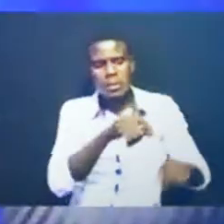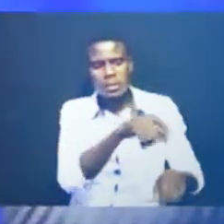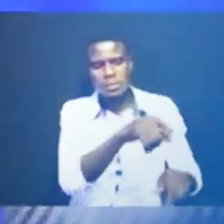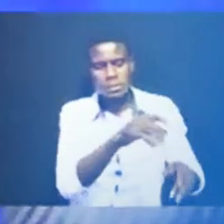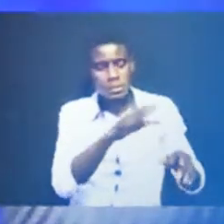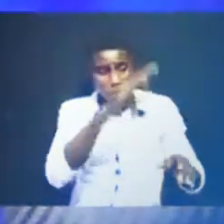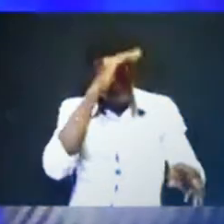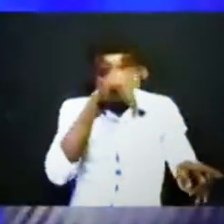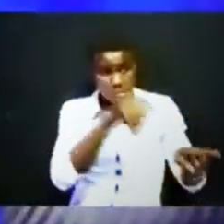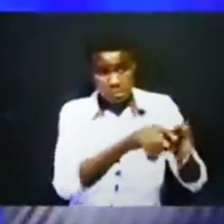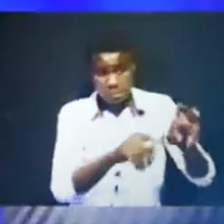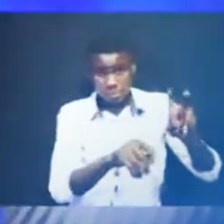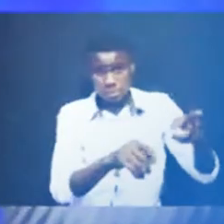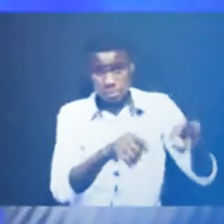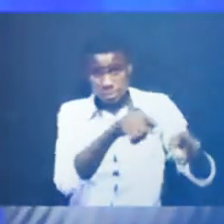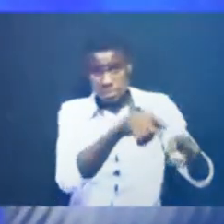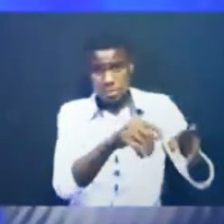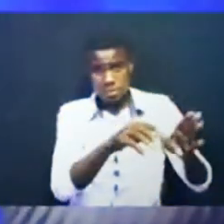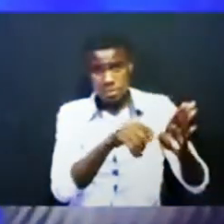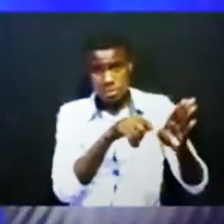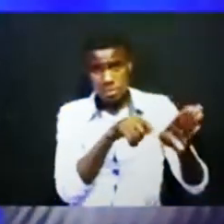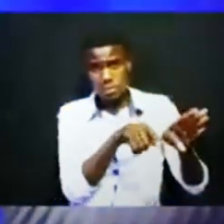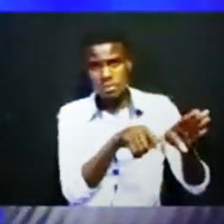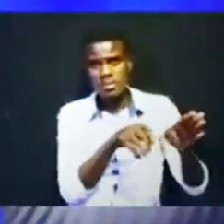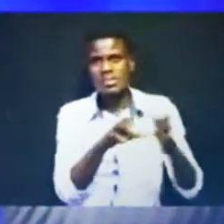of others like brother C.